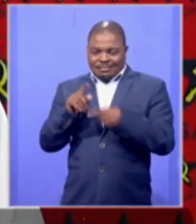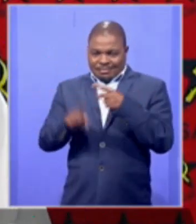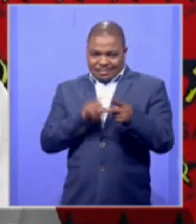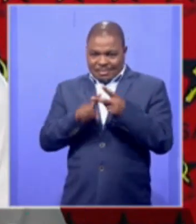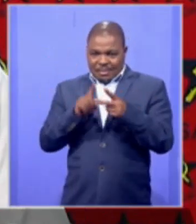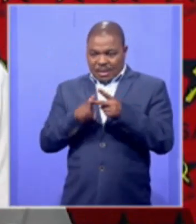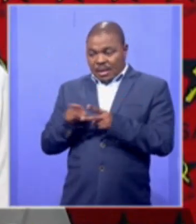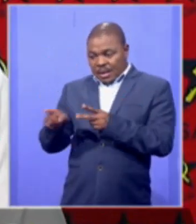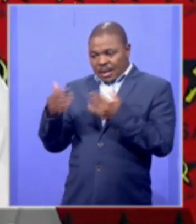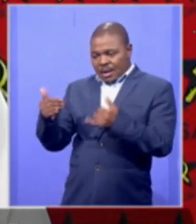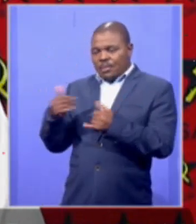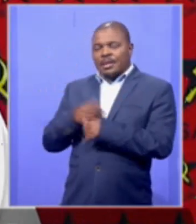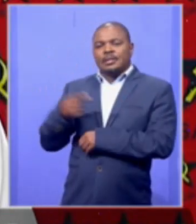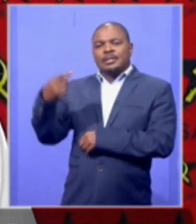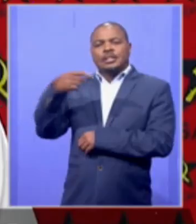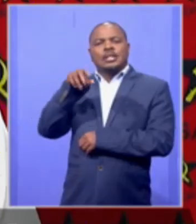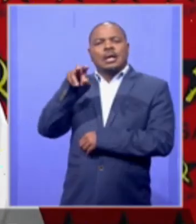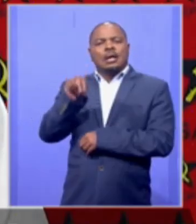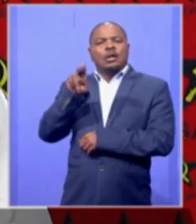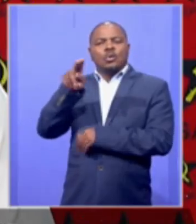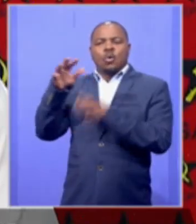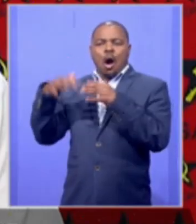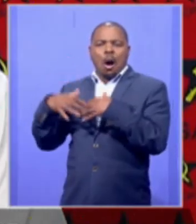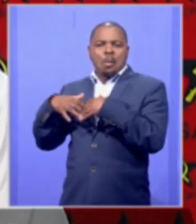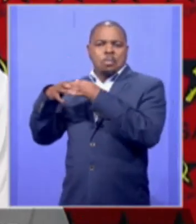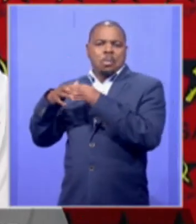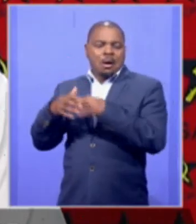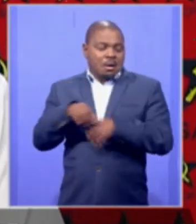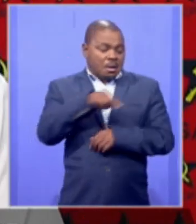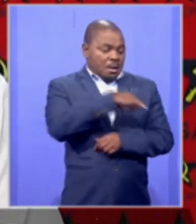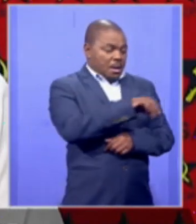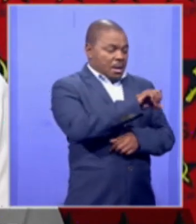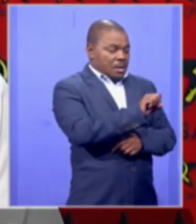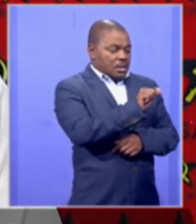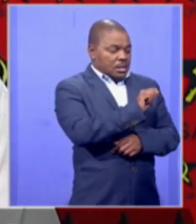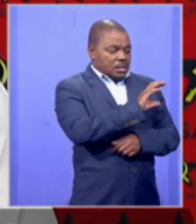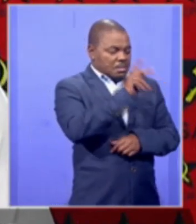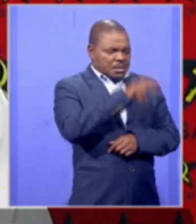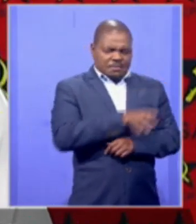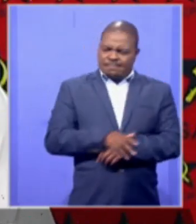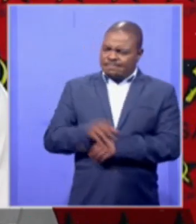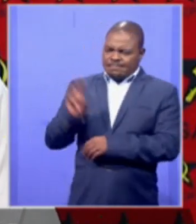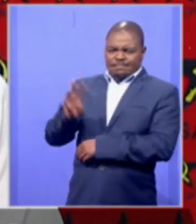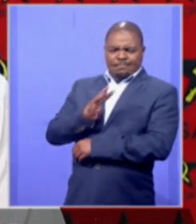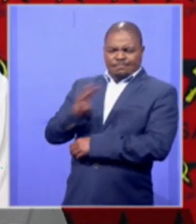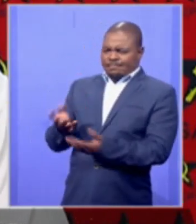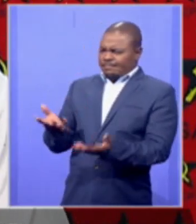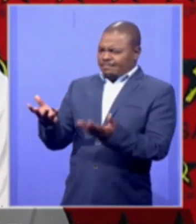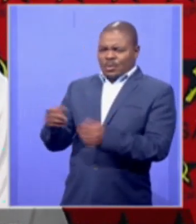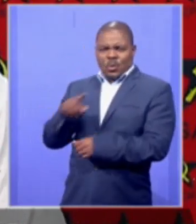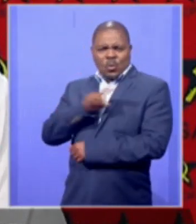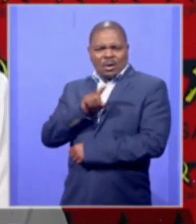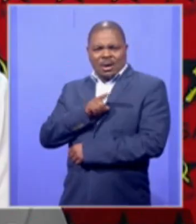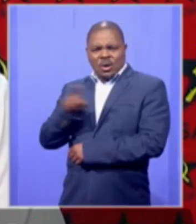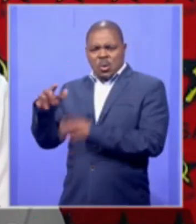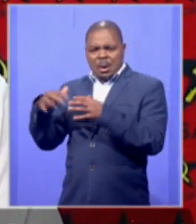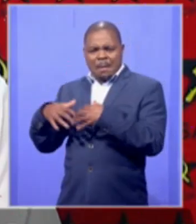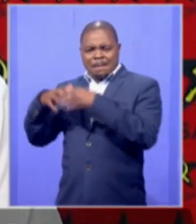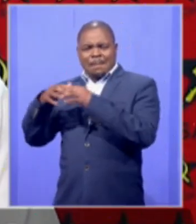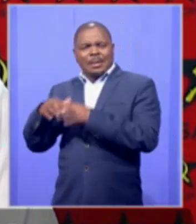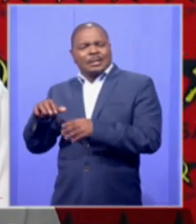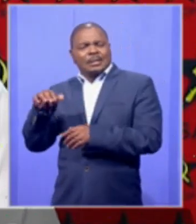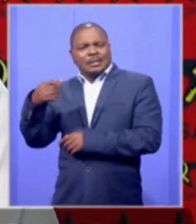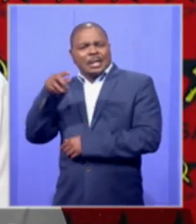mo Government of National Unity SACP ya tla kgalema ka bogale gore go tla jang gore ANC e nagane jalo mme